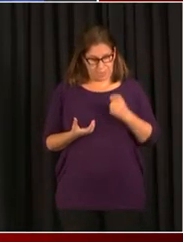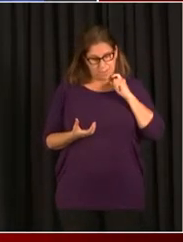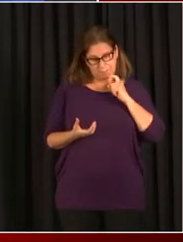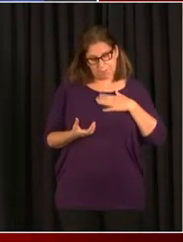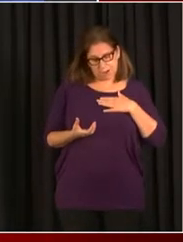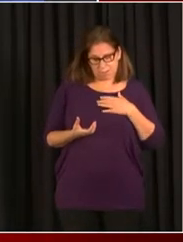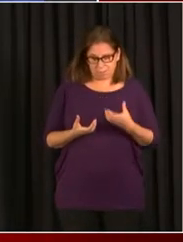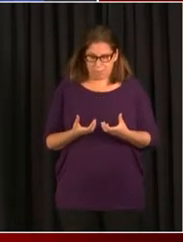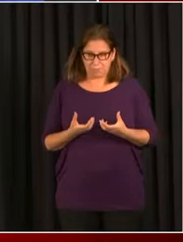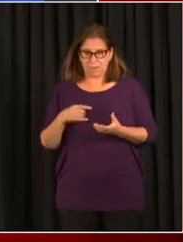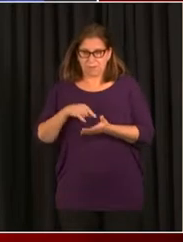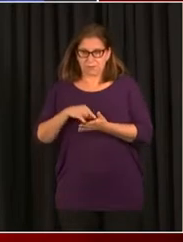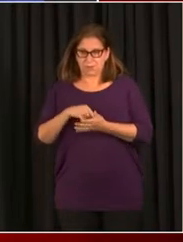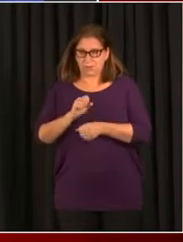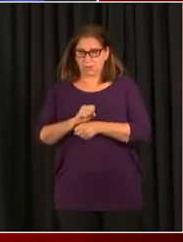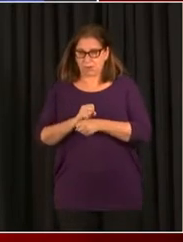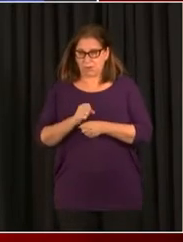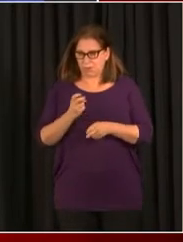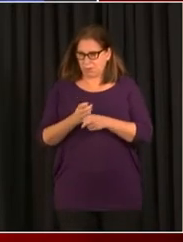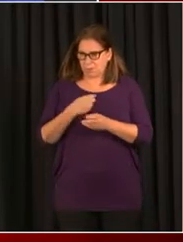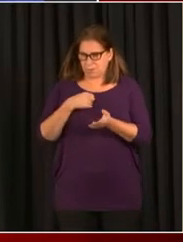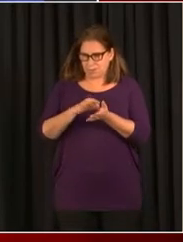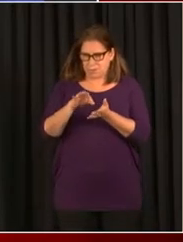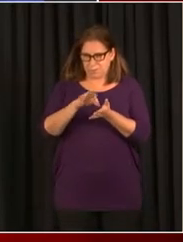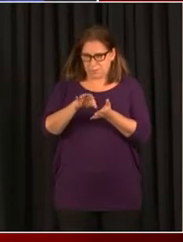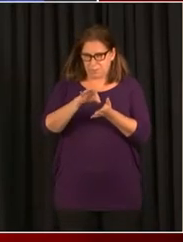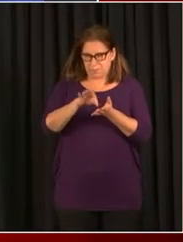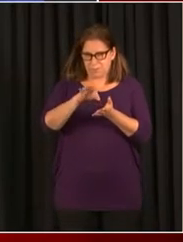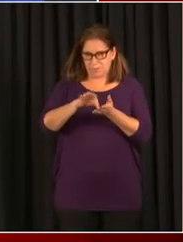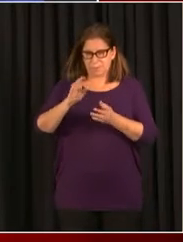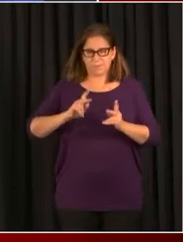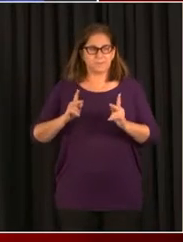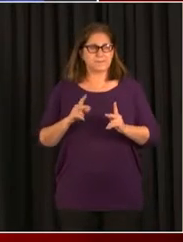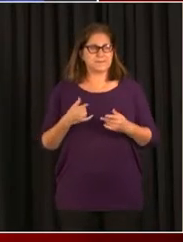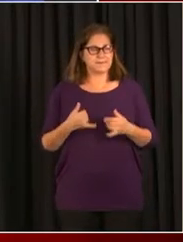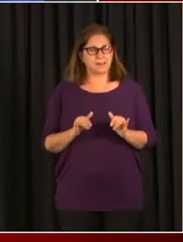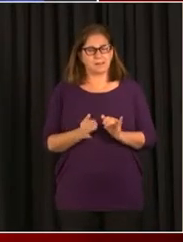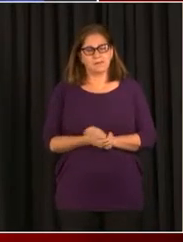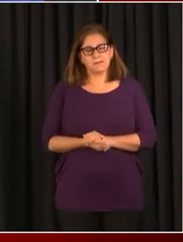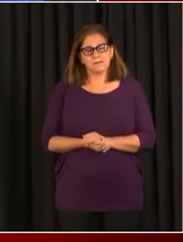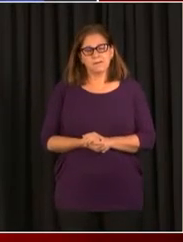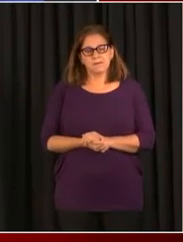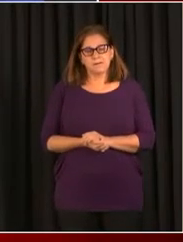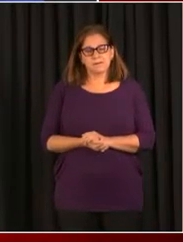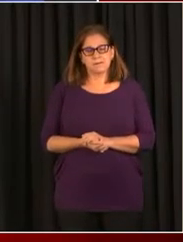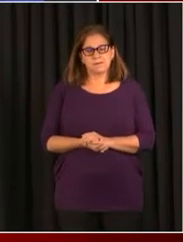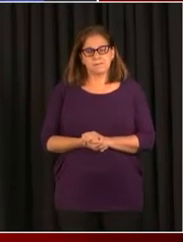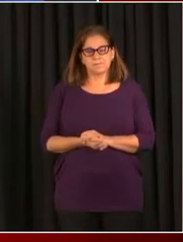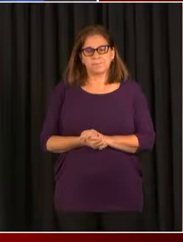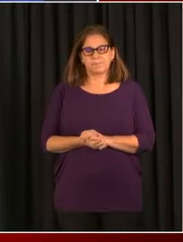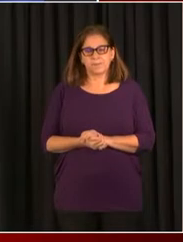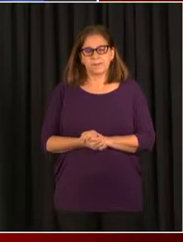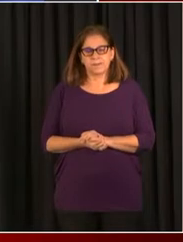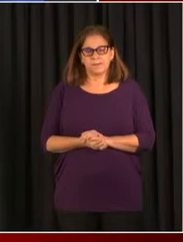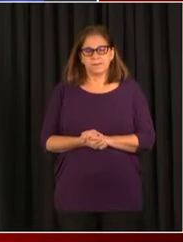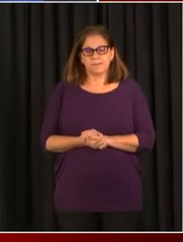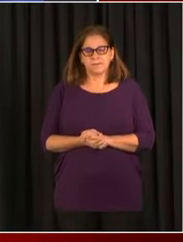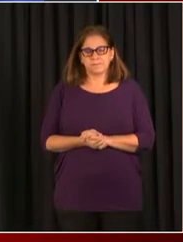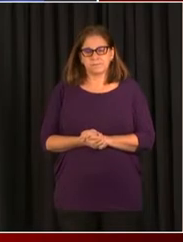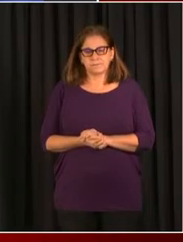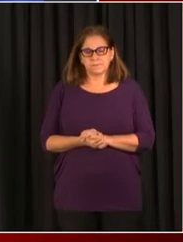do have, based on how, like, some jurisdictions have created their own app, we do have some of the most